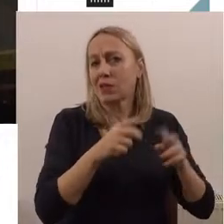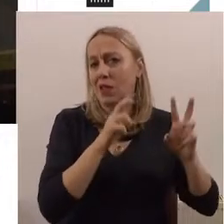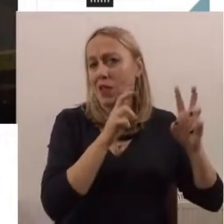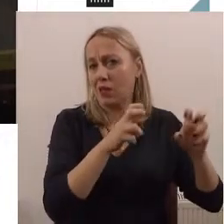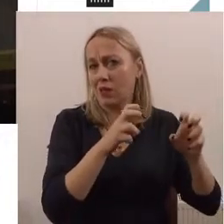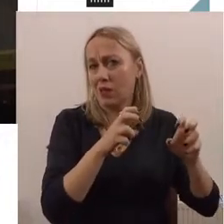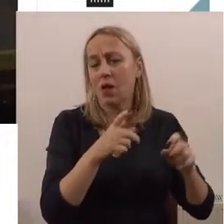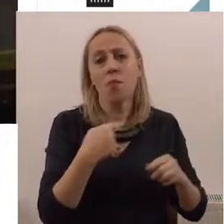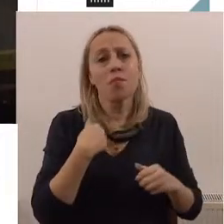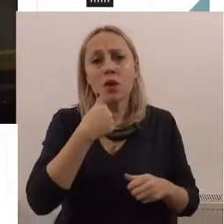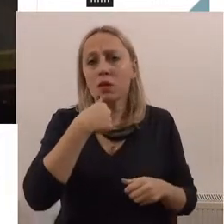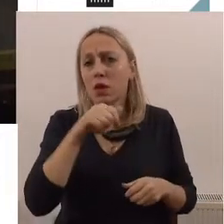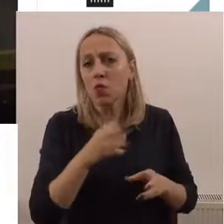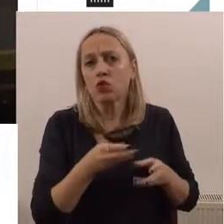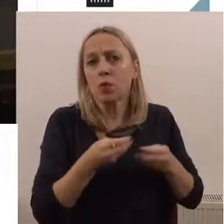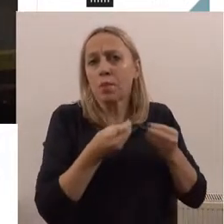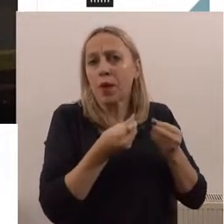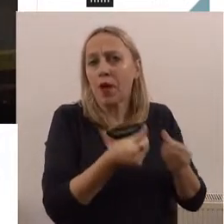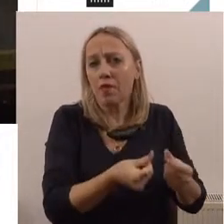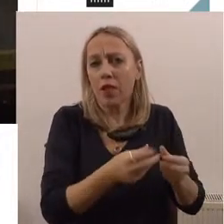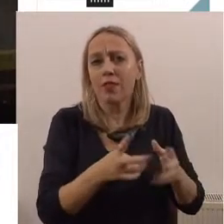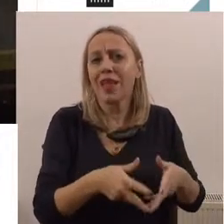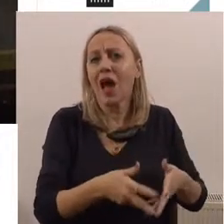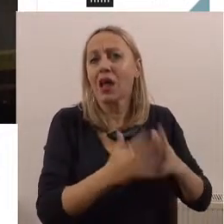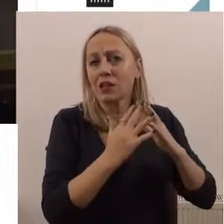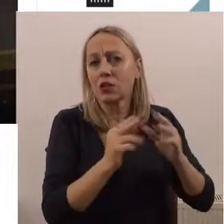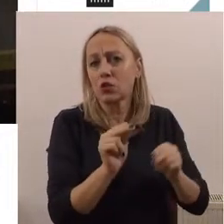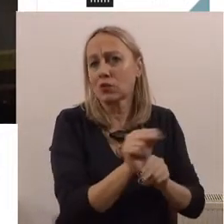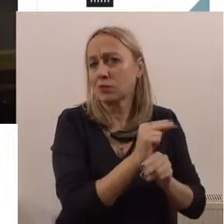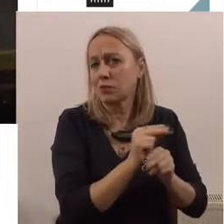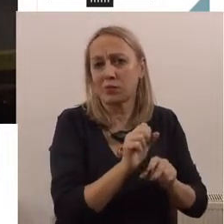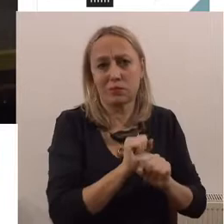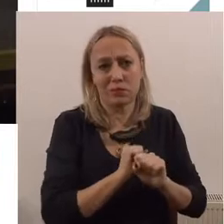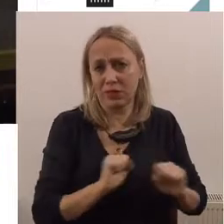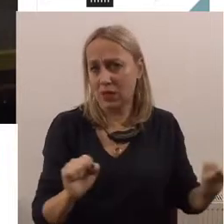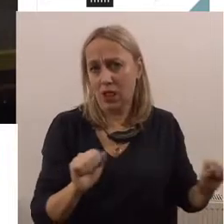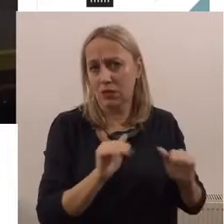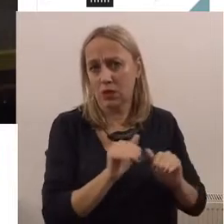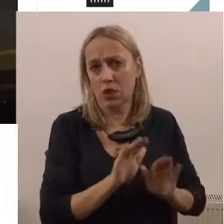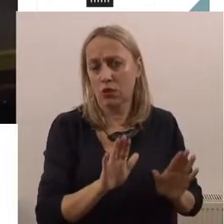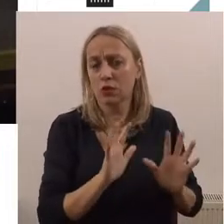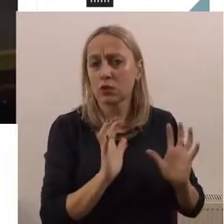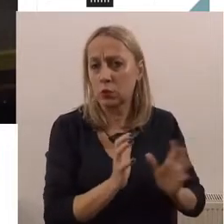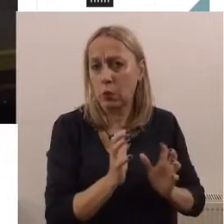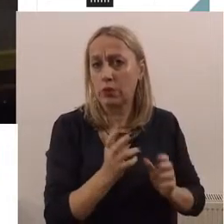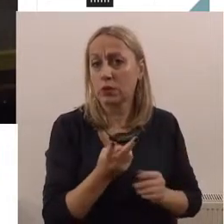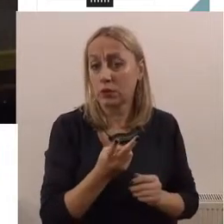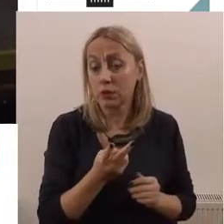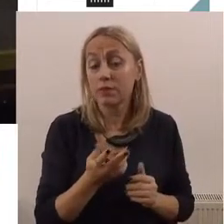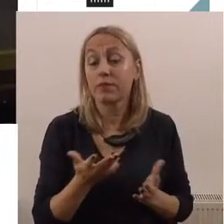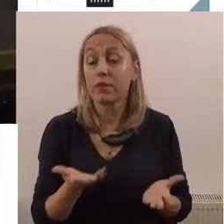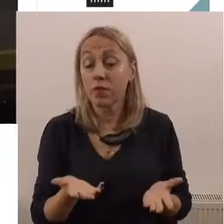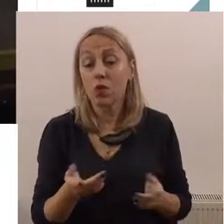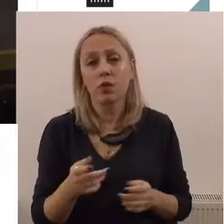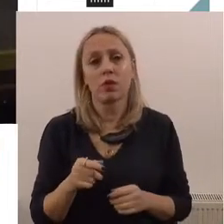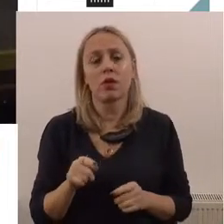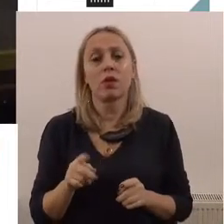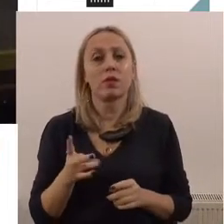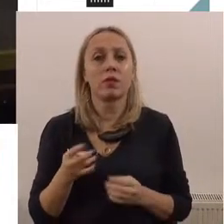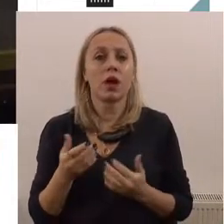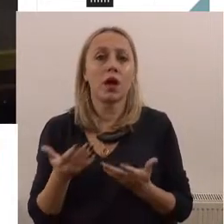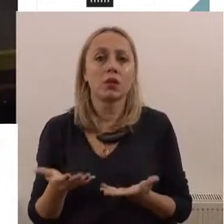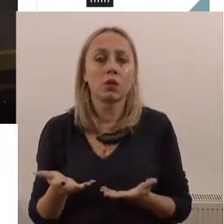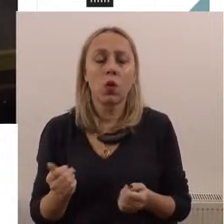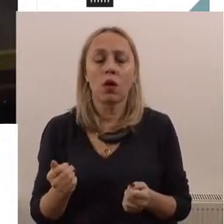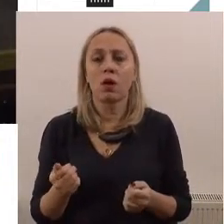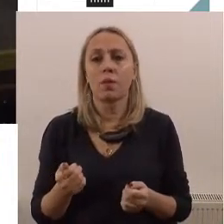I'm talking about buildings that are architectural heritage, where we have no control over